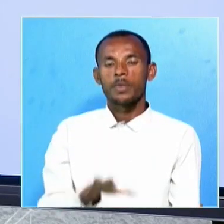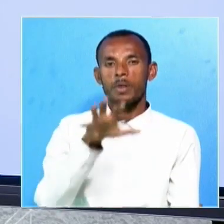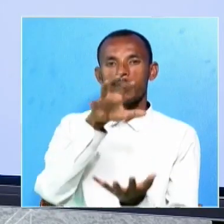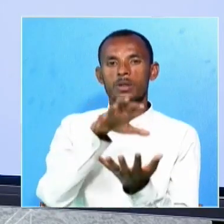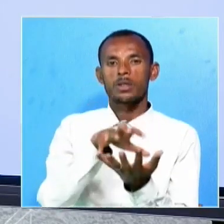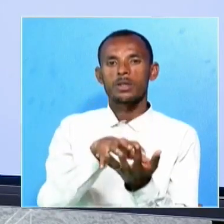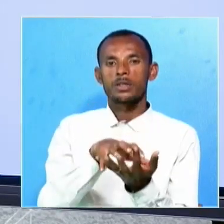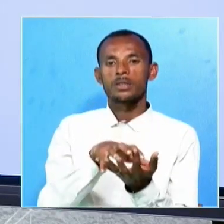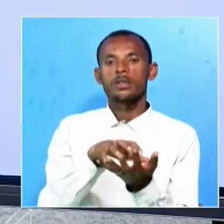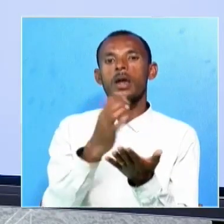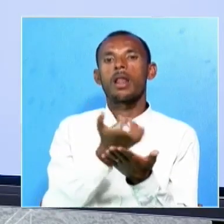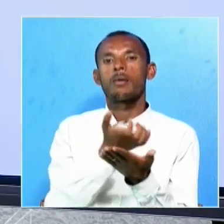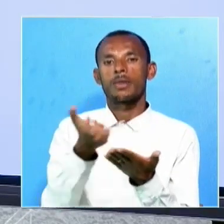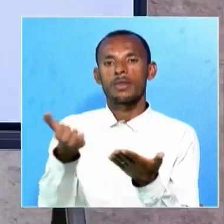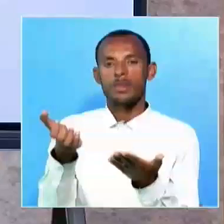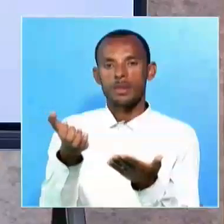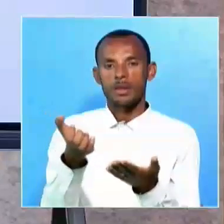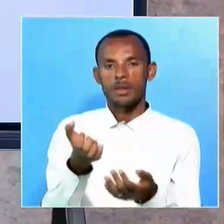contains the elements